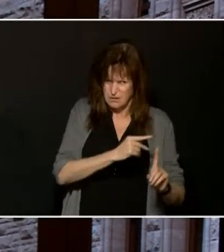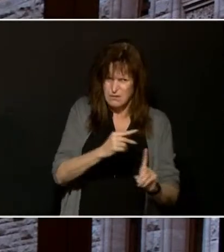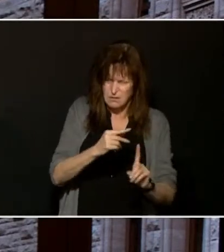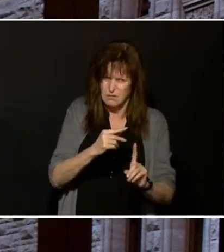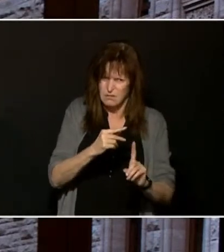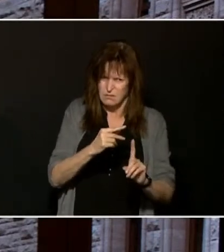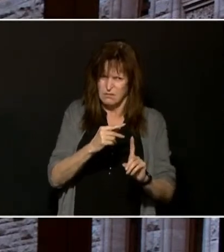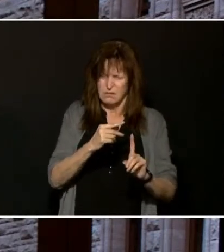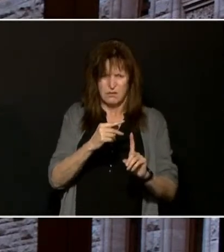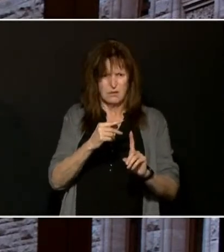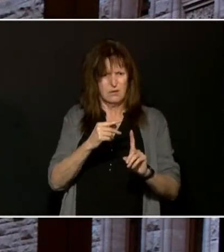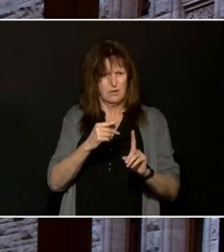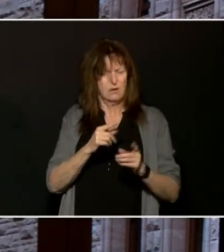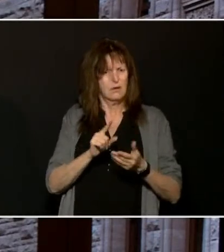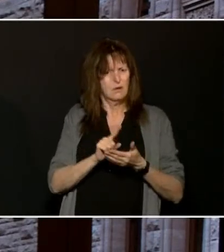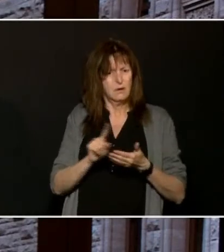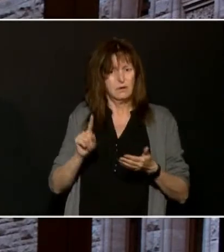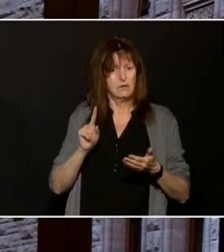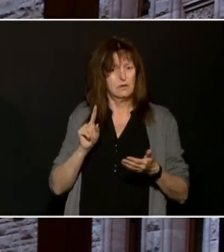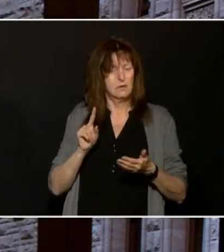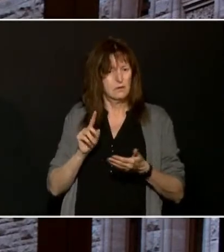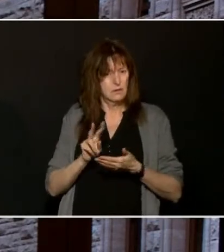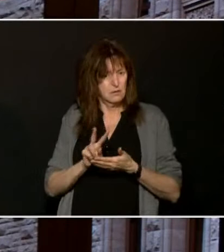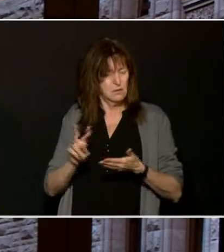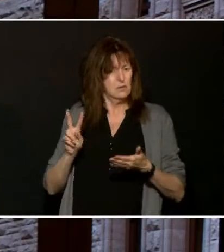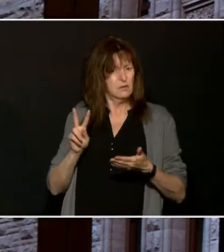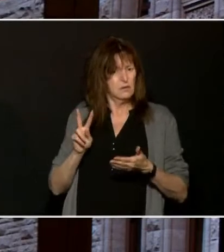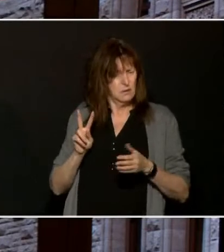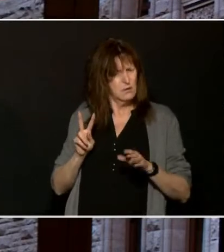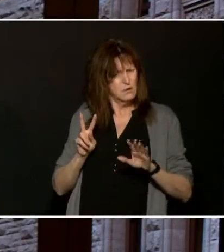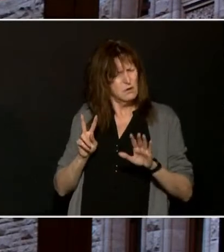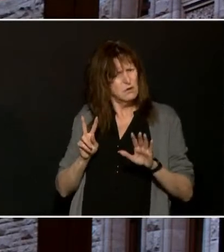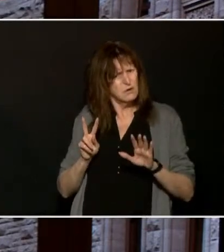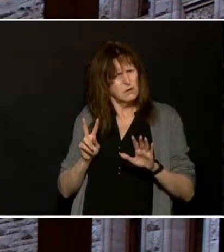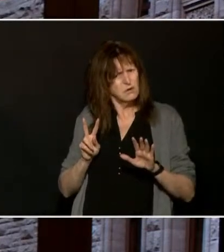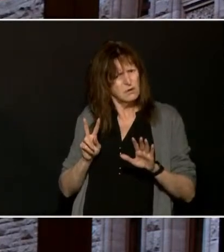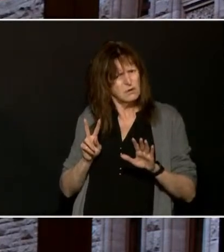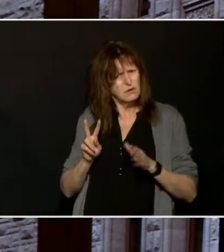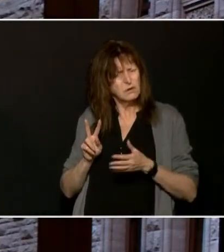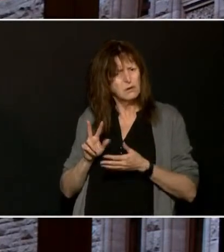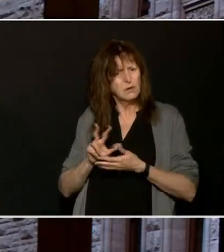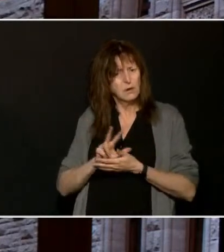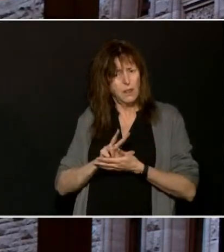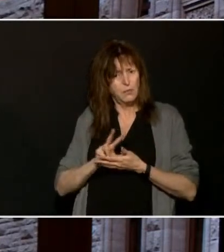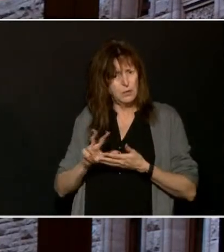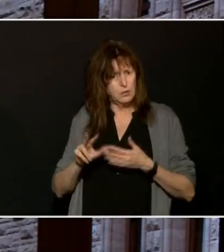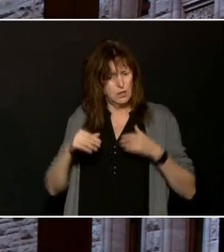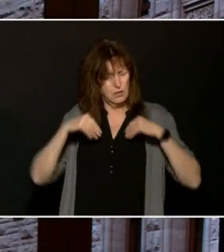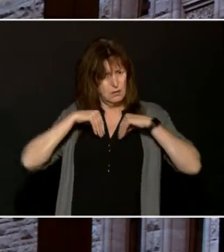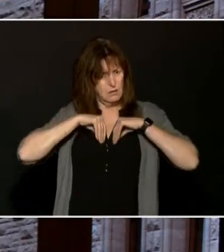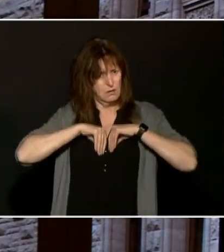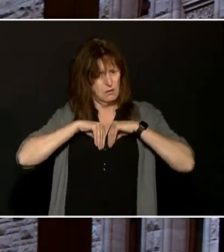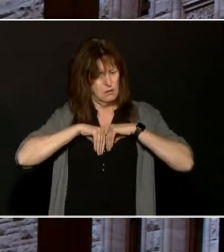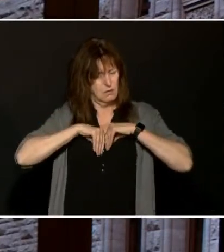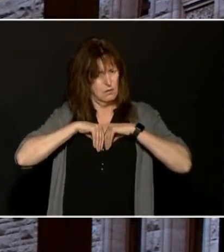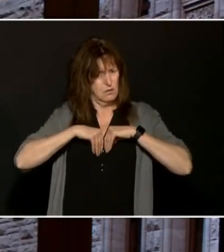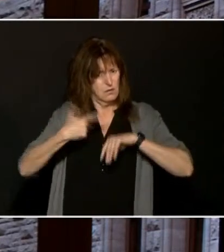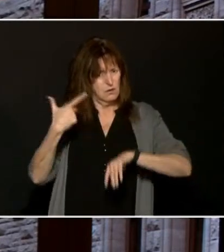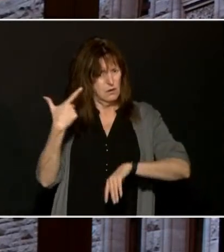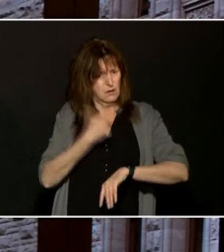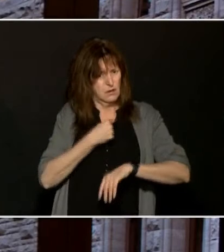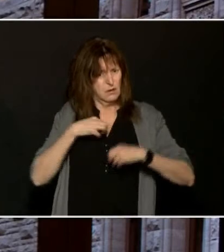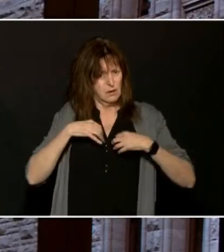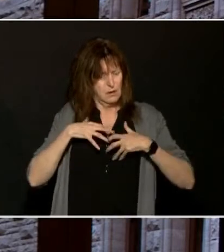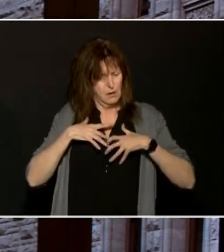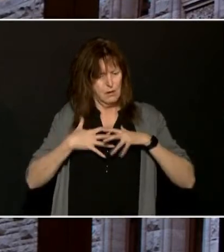week, 2 weeks ago. But remember, it takes about a good 3 weeks to start to build up substantial immunity. And now we're starting to see the value of that investment.